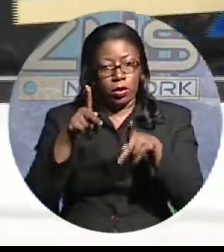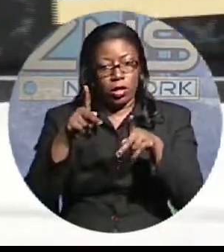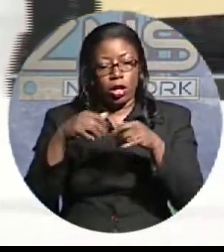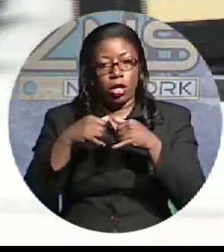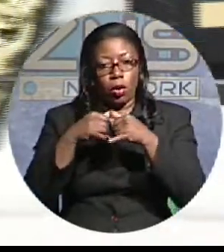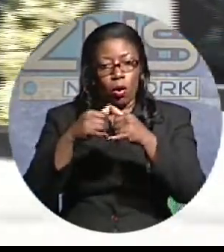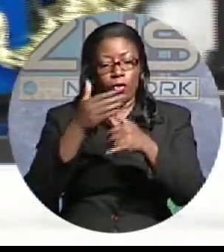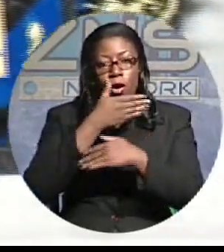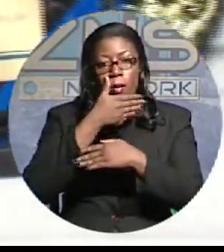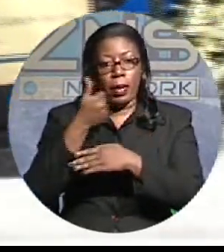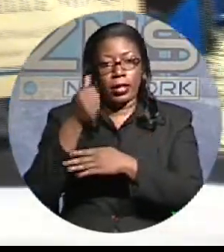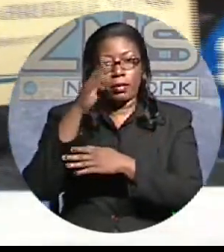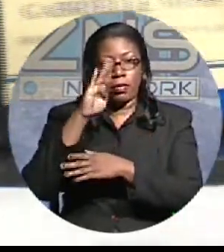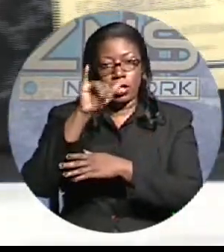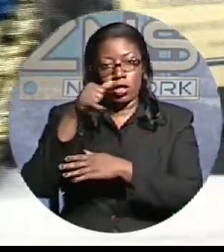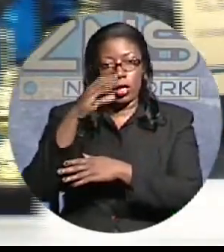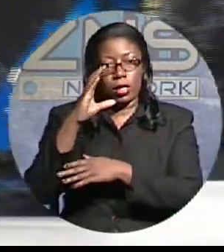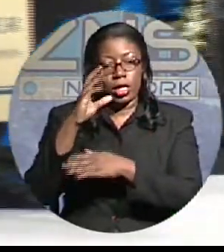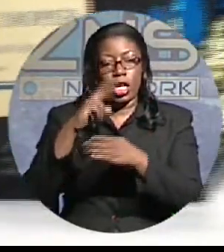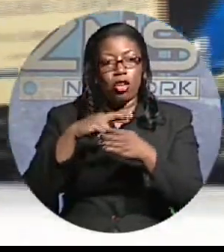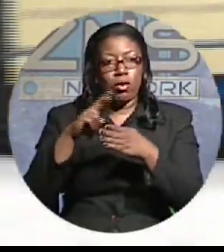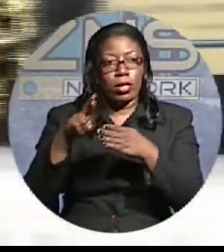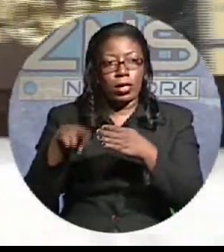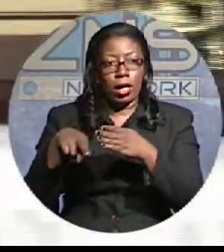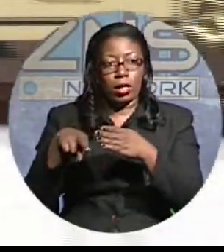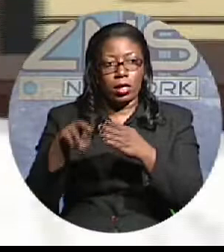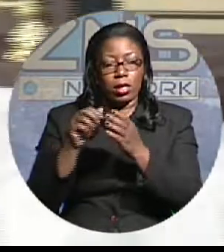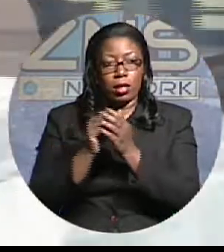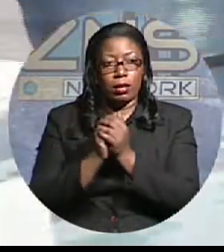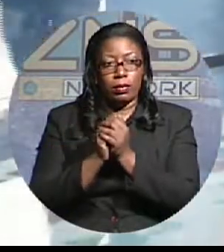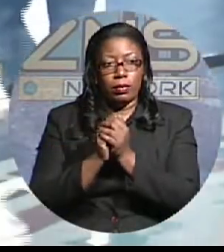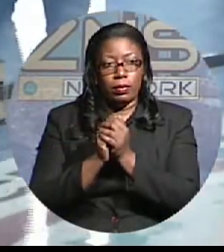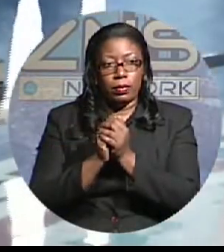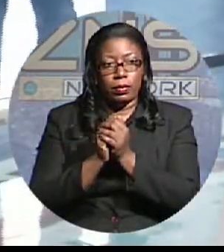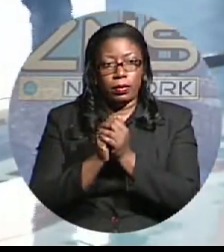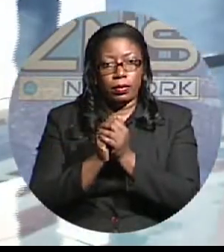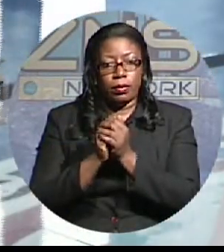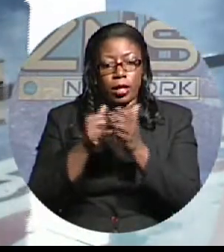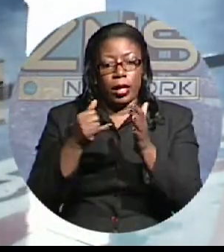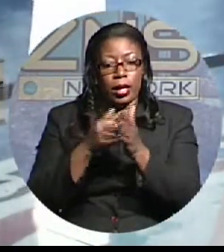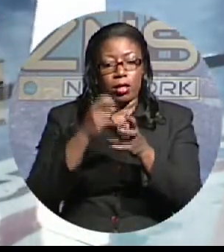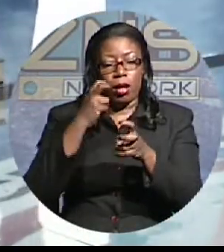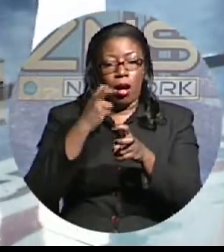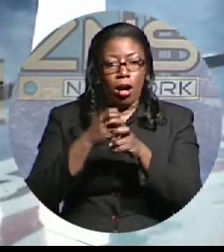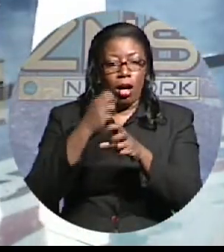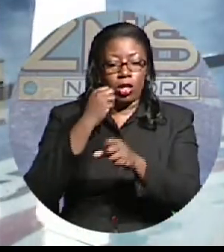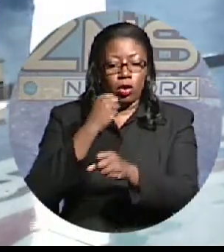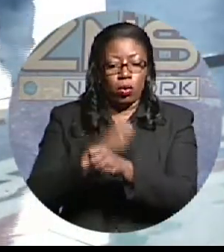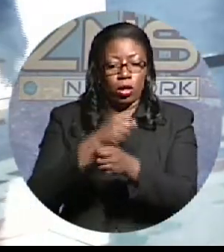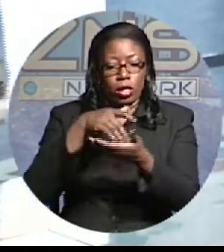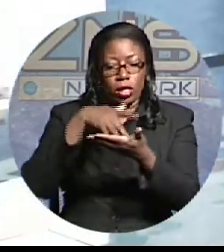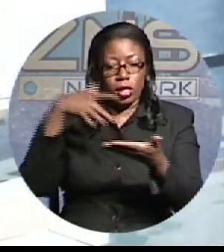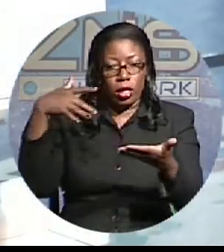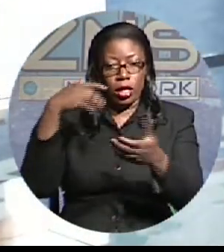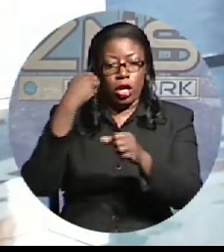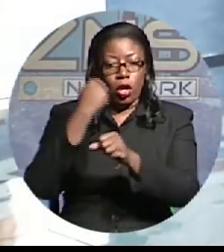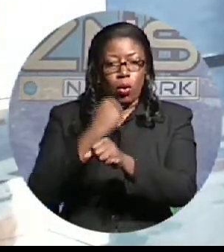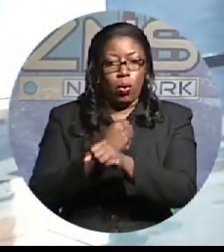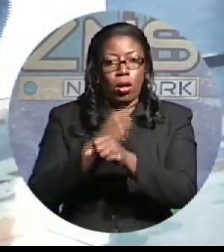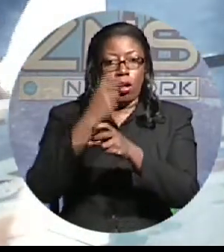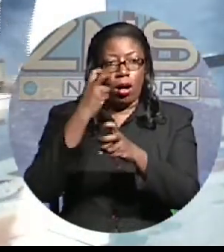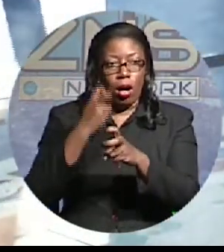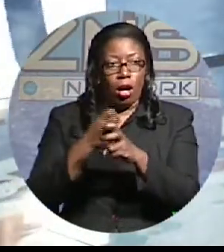award for Best BJC results. That's it, just hard work. Study hard, work hard, and you'll